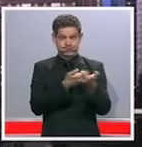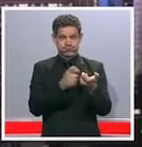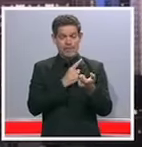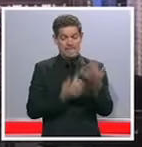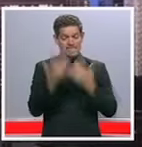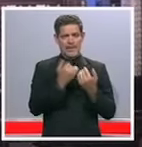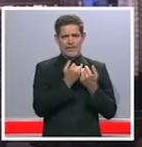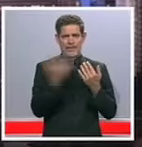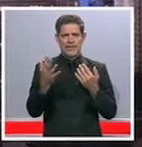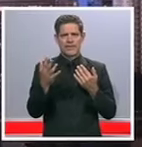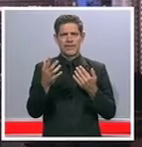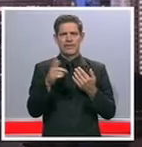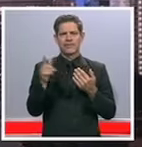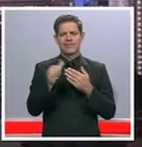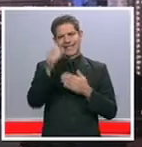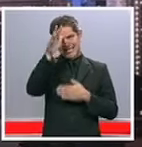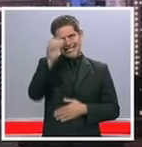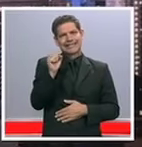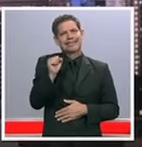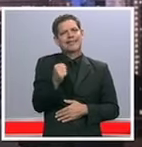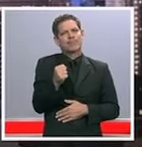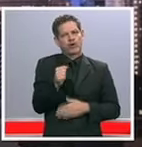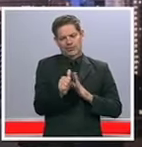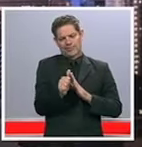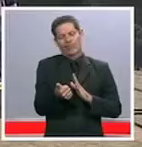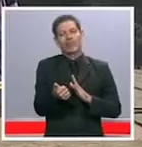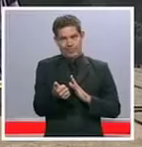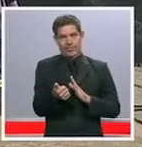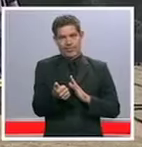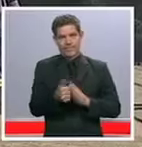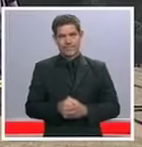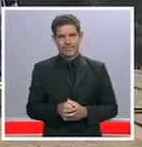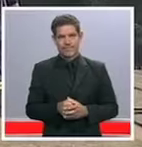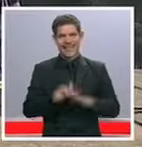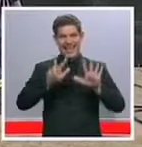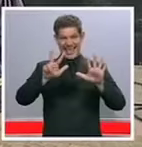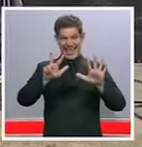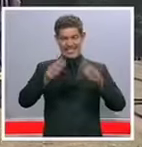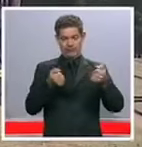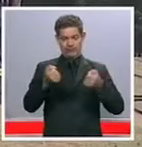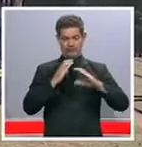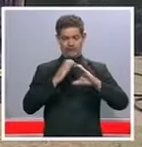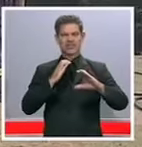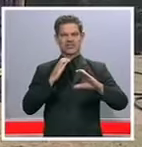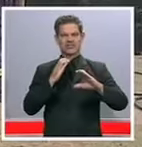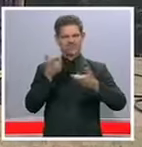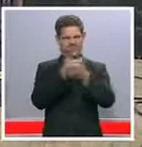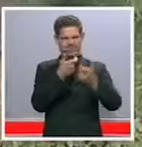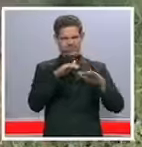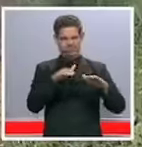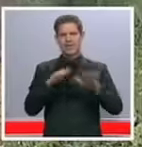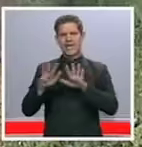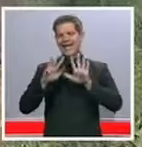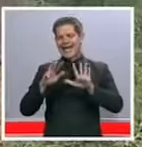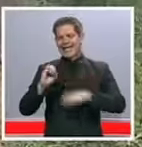out-of-control blaze in Simonsburg near Stellenbosch in the Cape Winelands. 8 fire trucks are on the scene and about 90